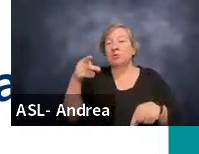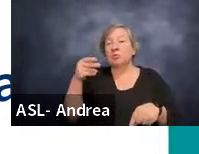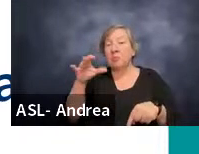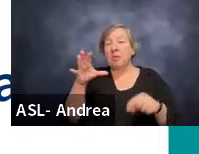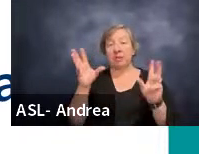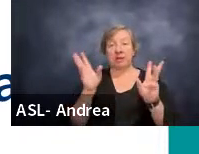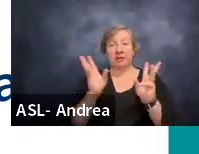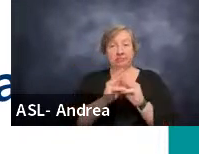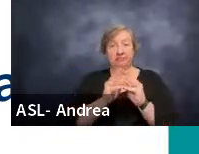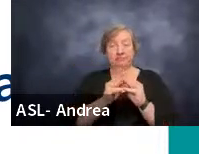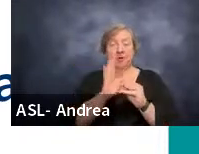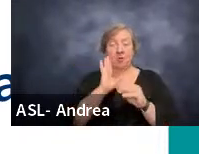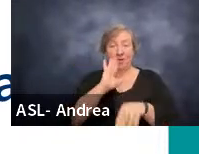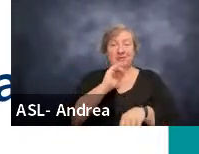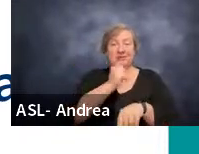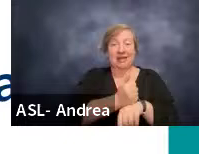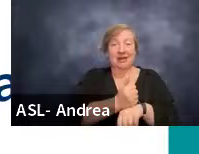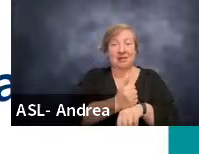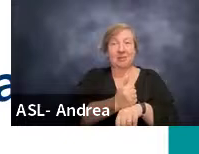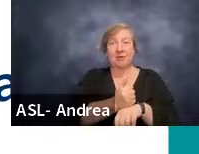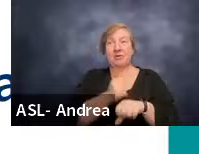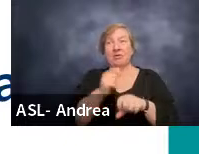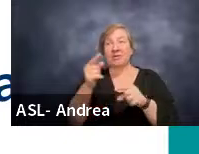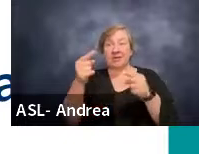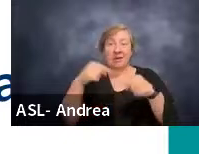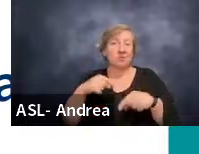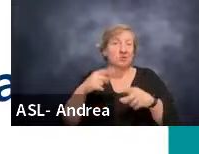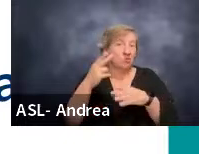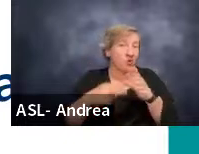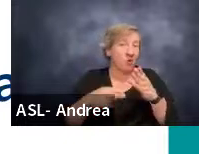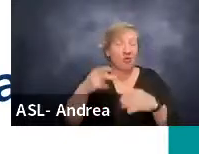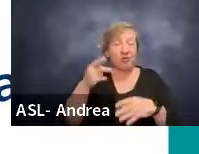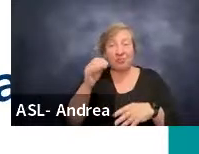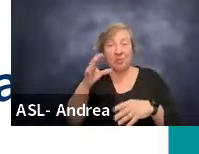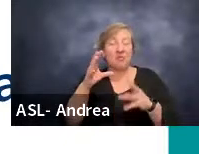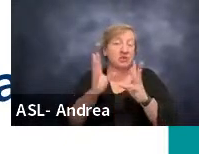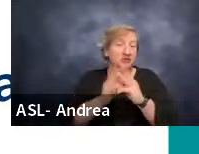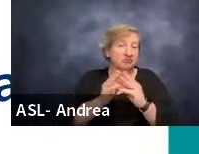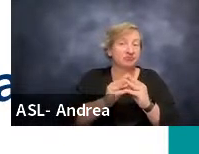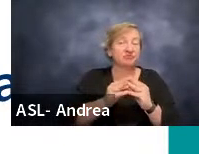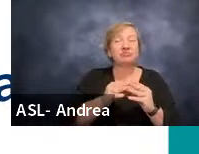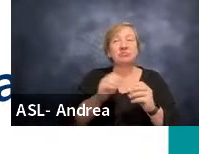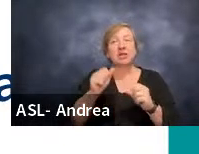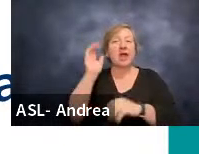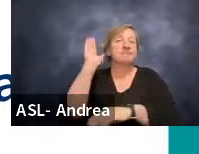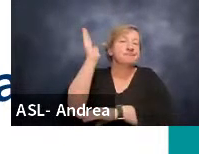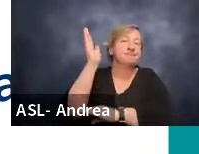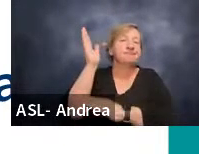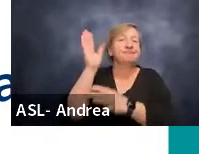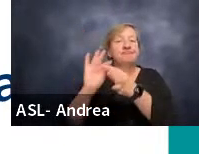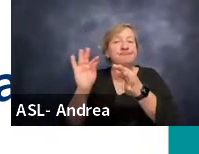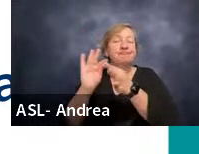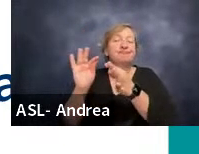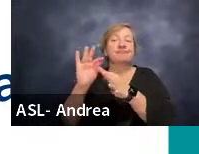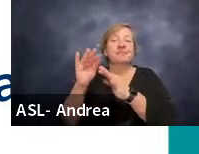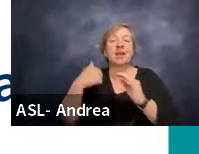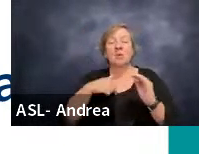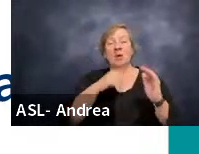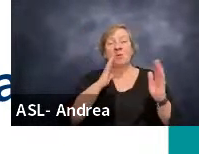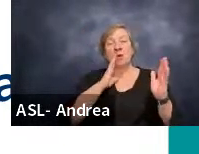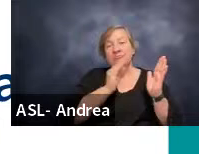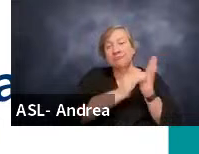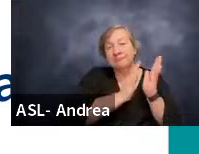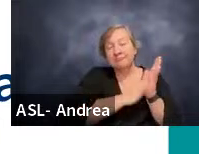hearings that we're going to have, or you can come to both public hearings and make your comments that we will capture